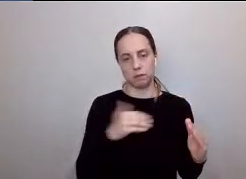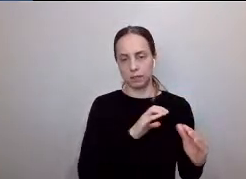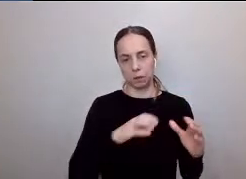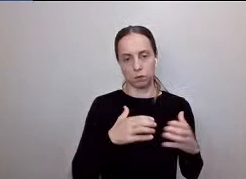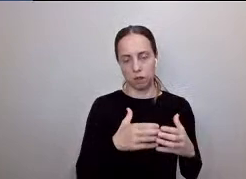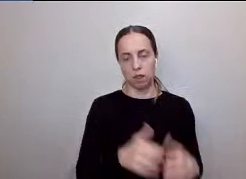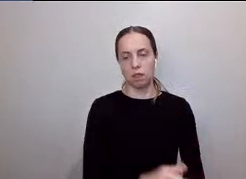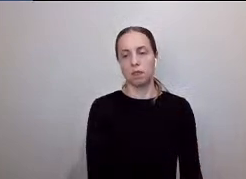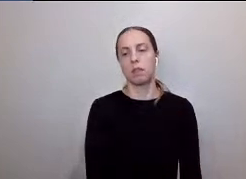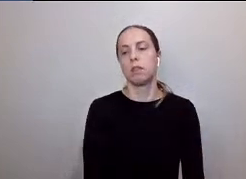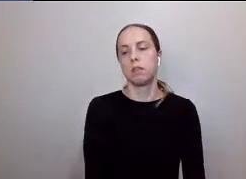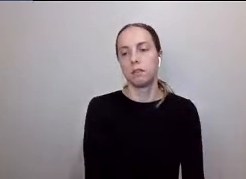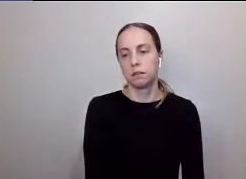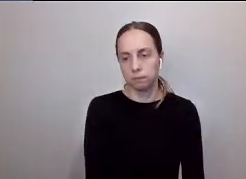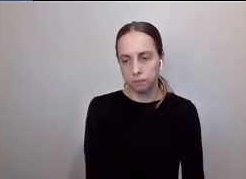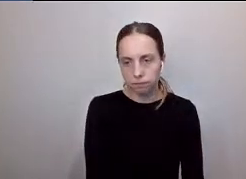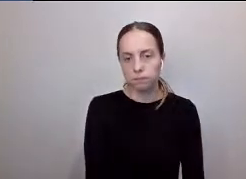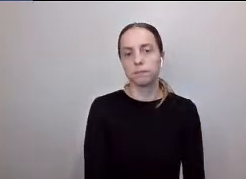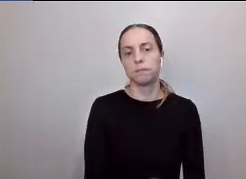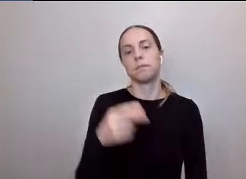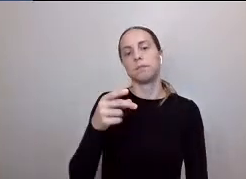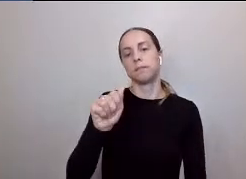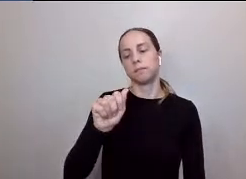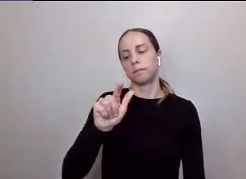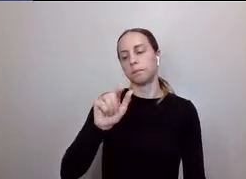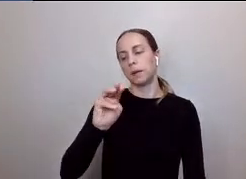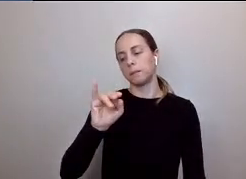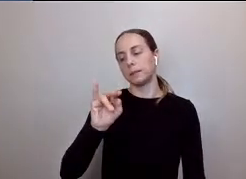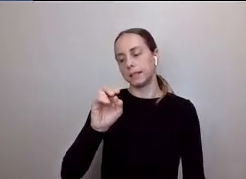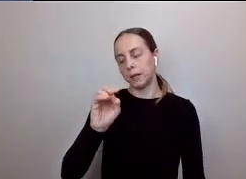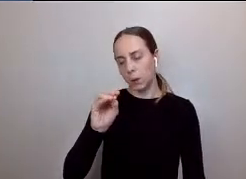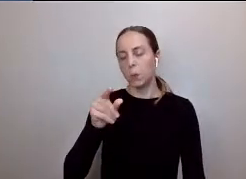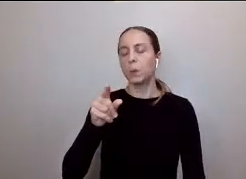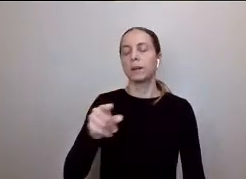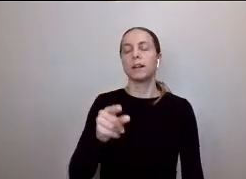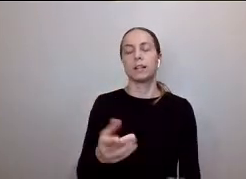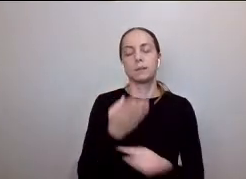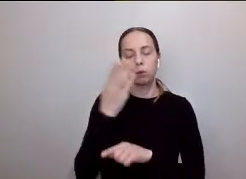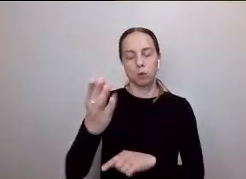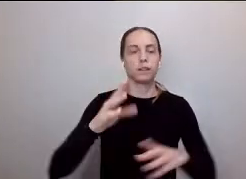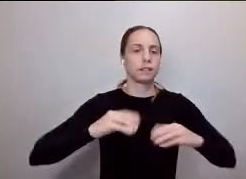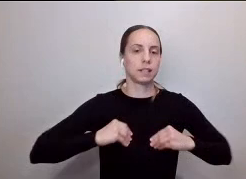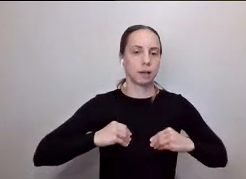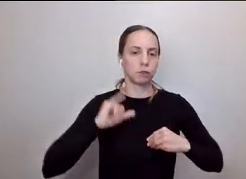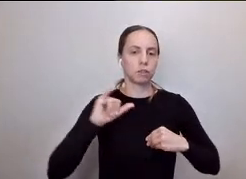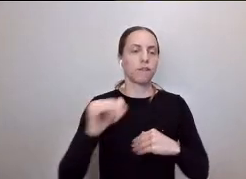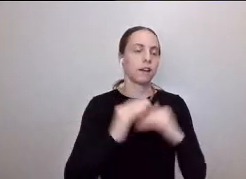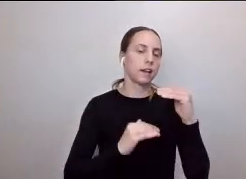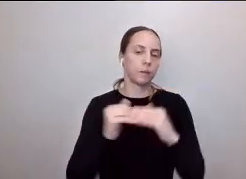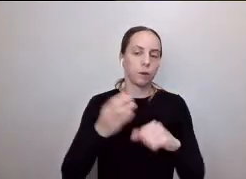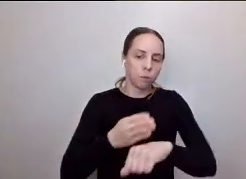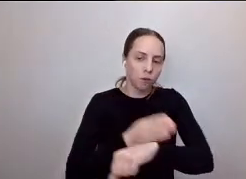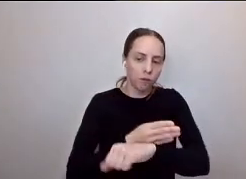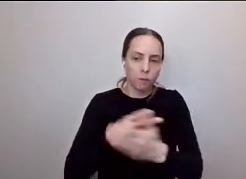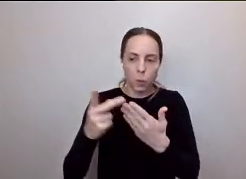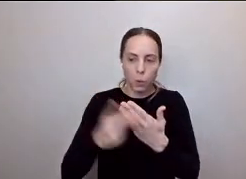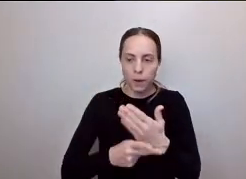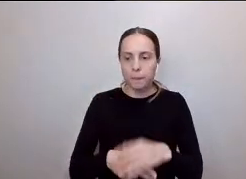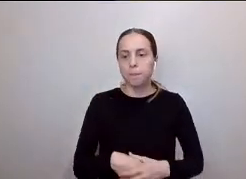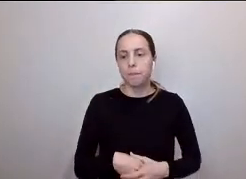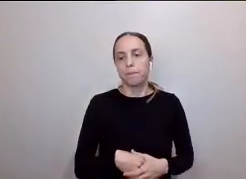Councilmember Palmisano has moved adoption of the 2021 through 2026 capital improvement program. Is there any discussion on this motion?